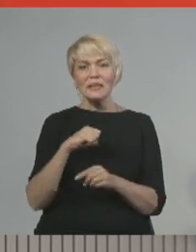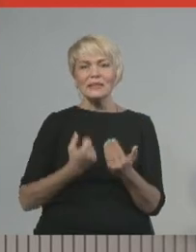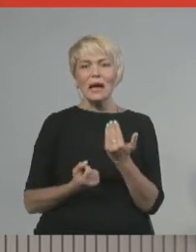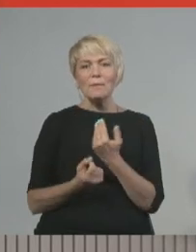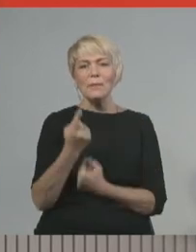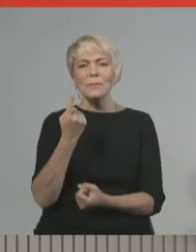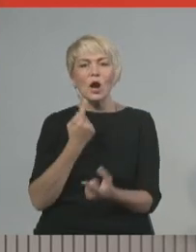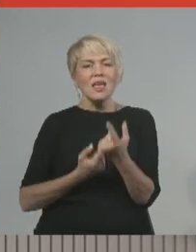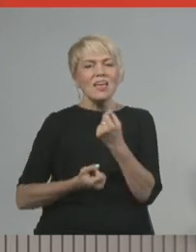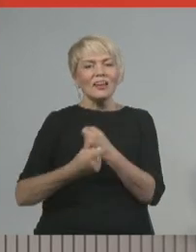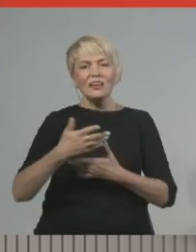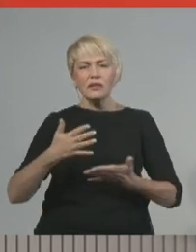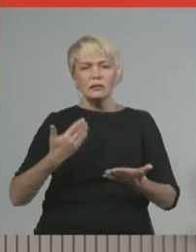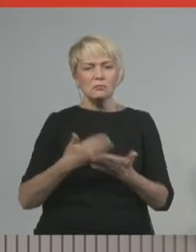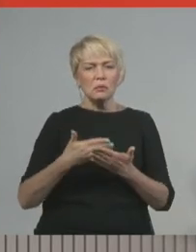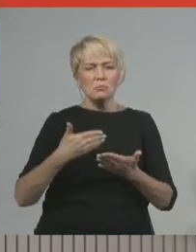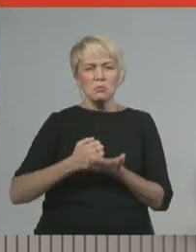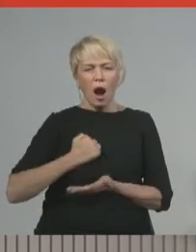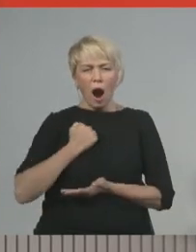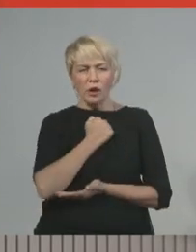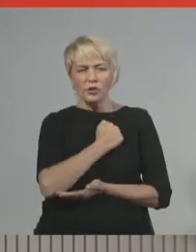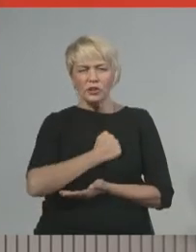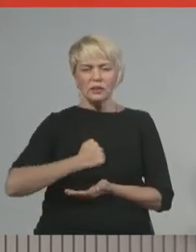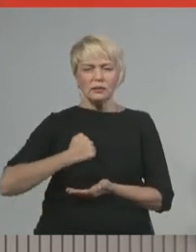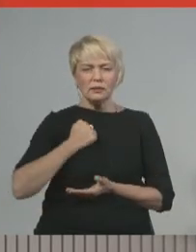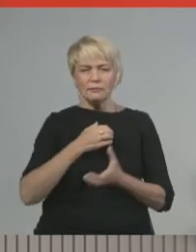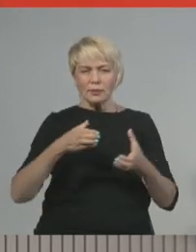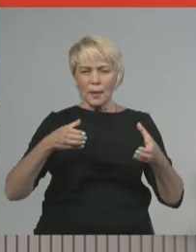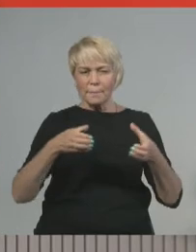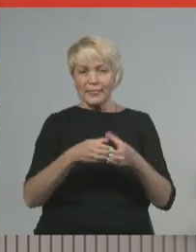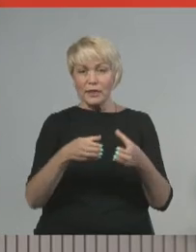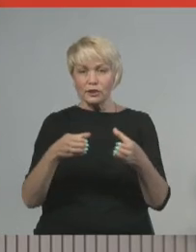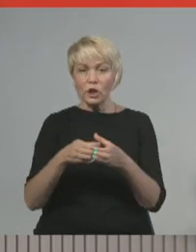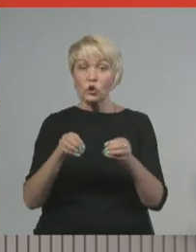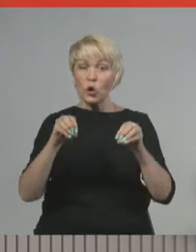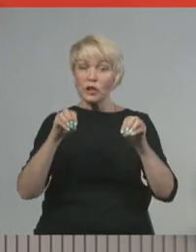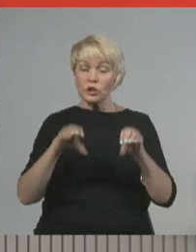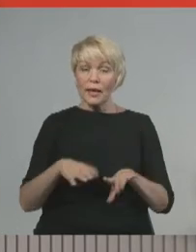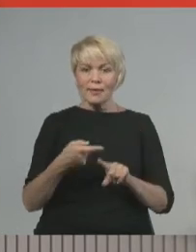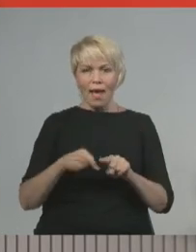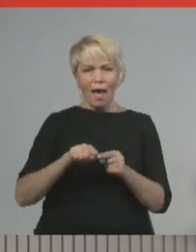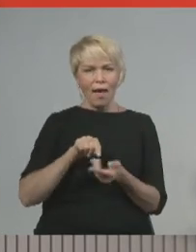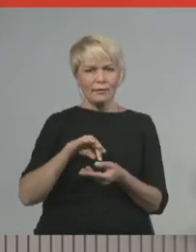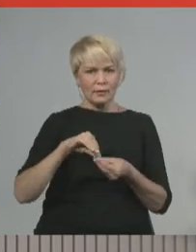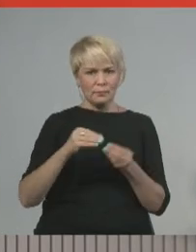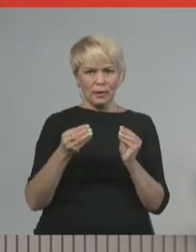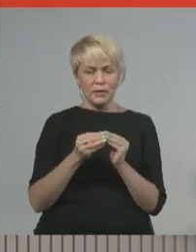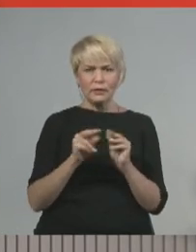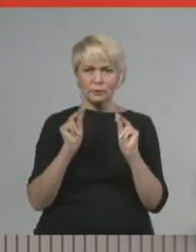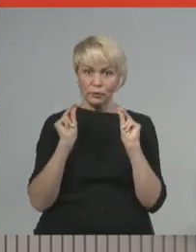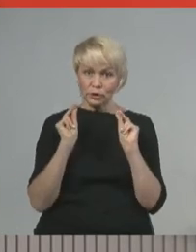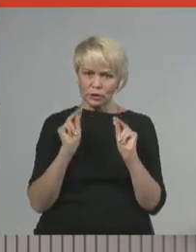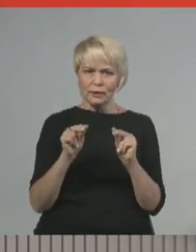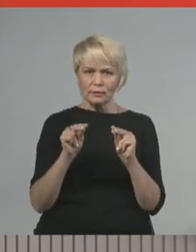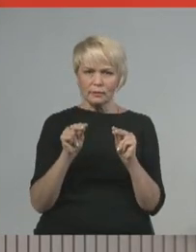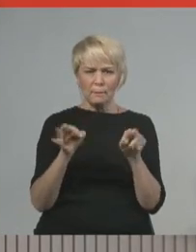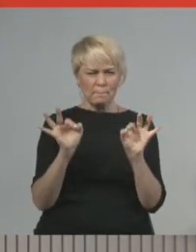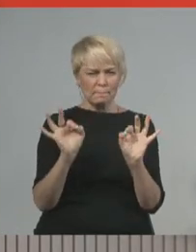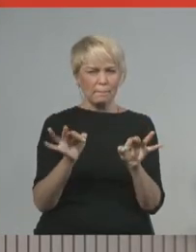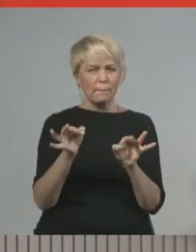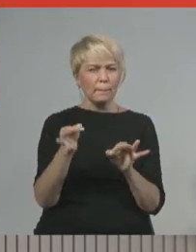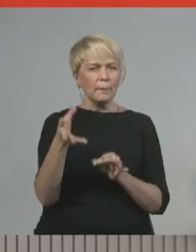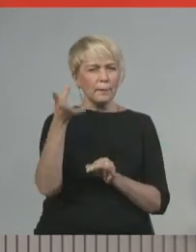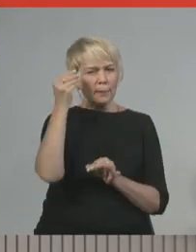created actually some aggressive you know uh flows but solution of these problems can